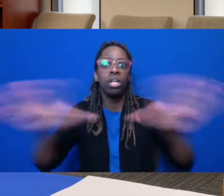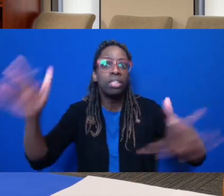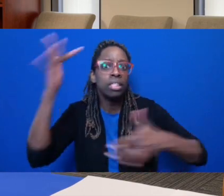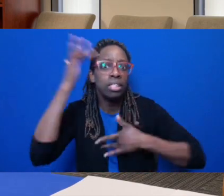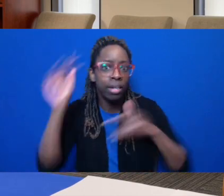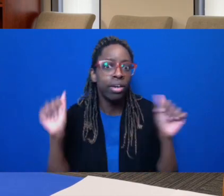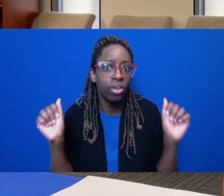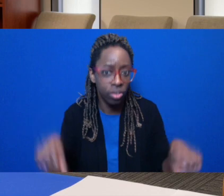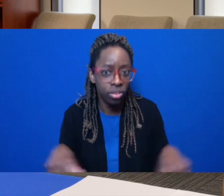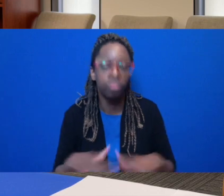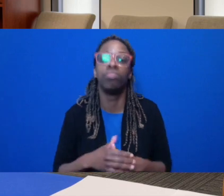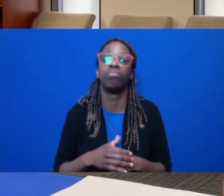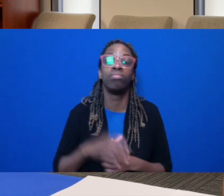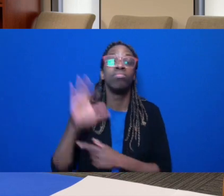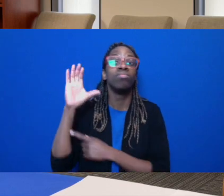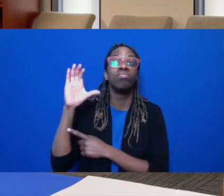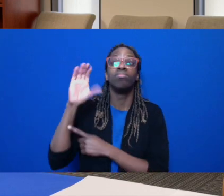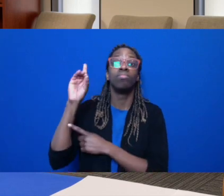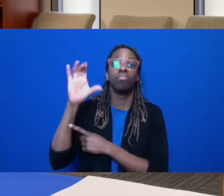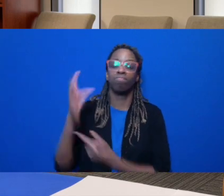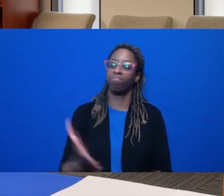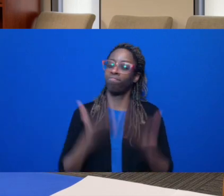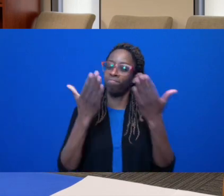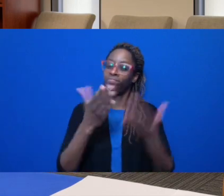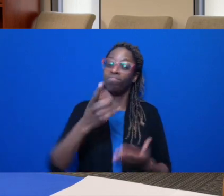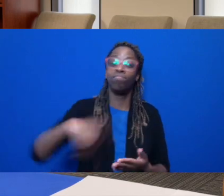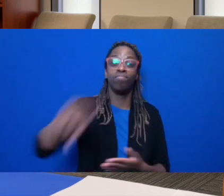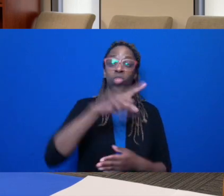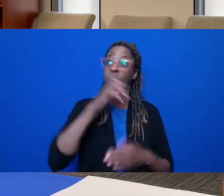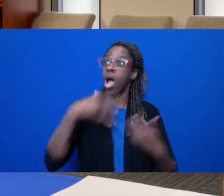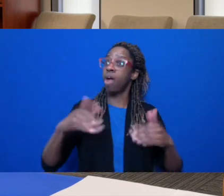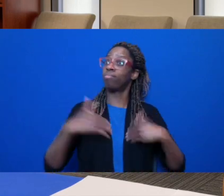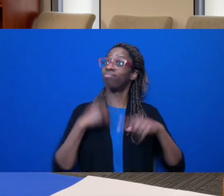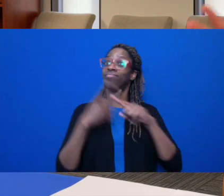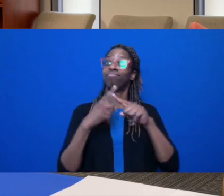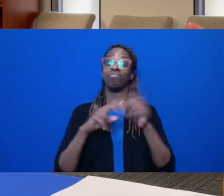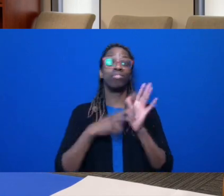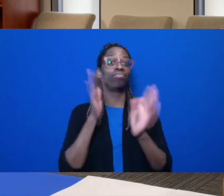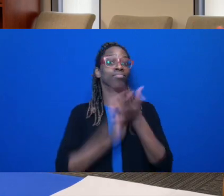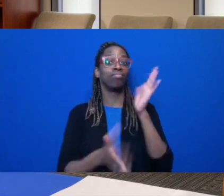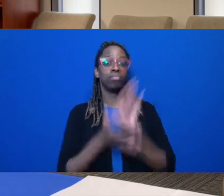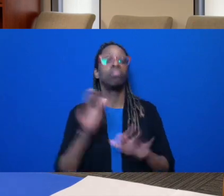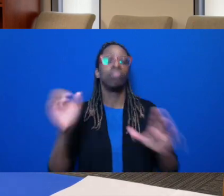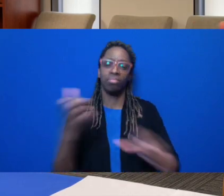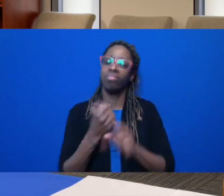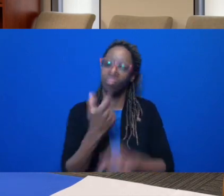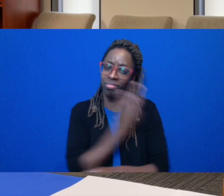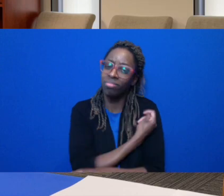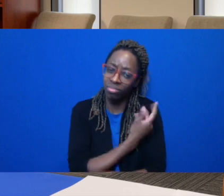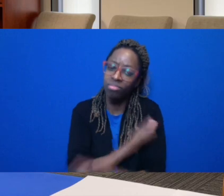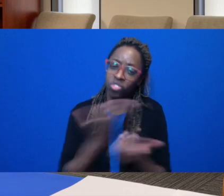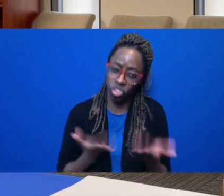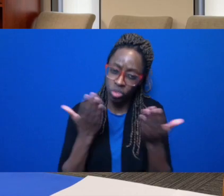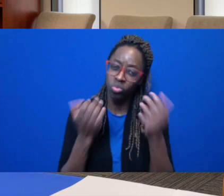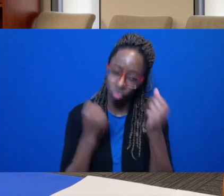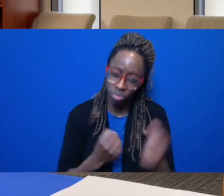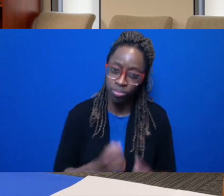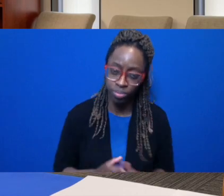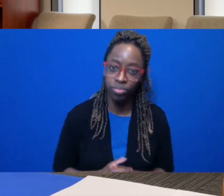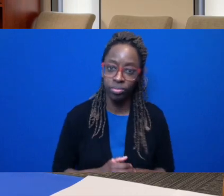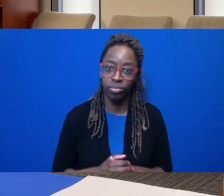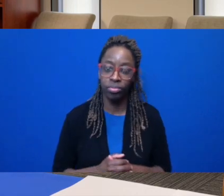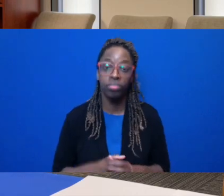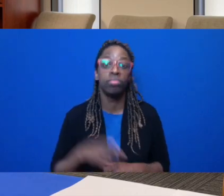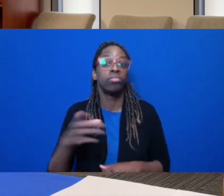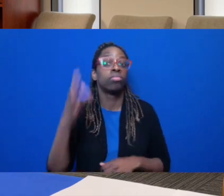that you had the infection initially, you may have some immunity, and this vaccine really is meant to make sure that you have immunity,